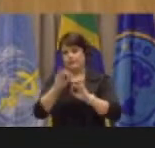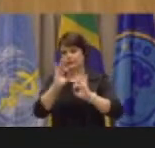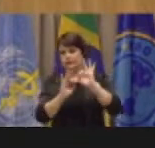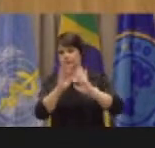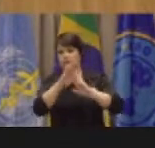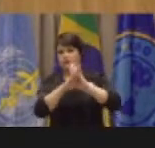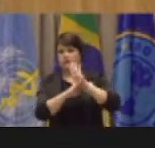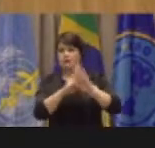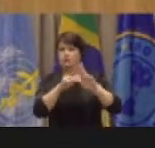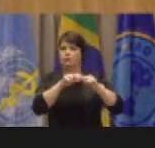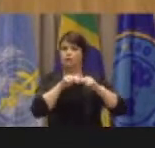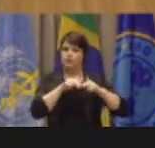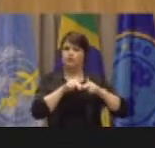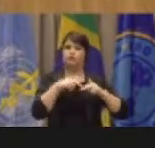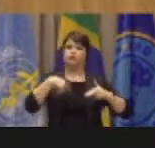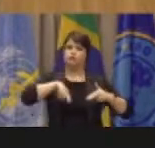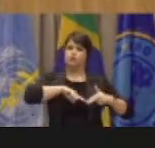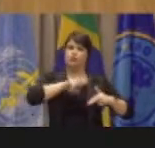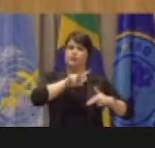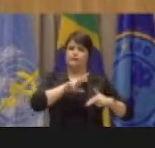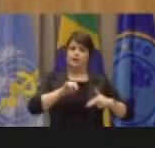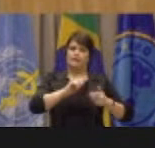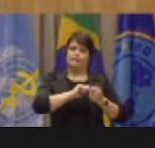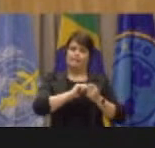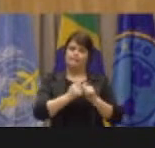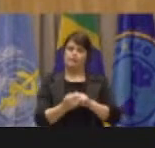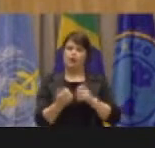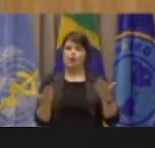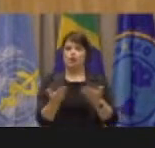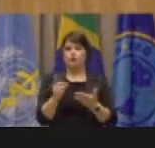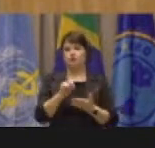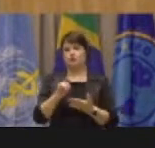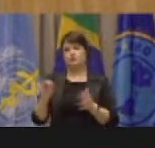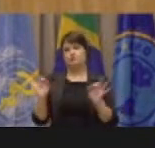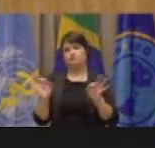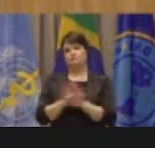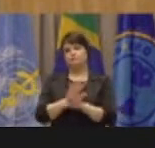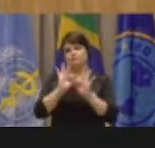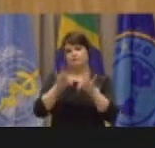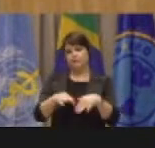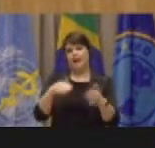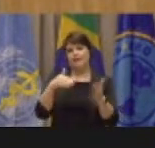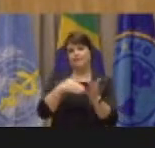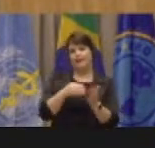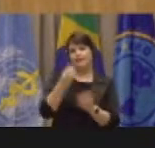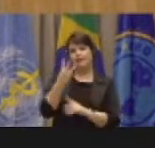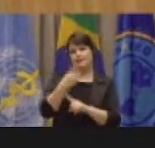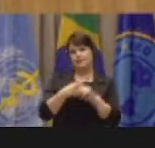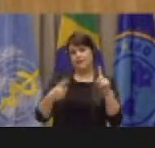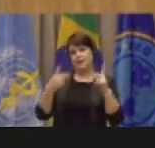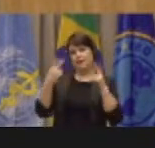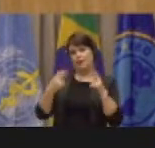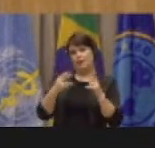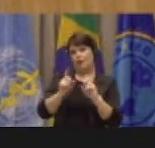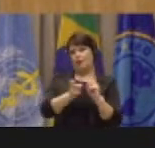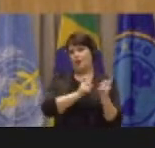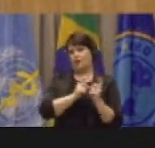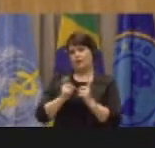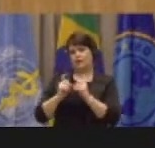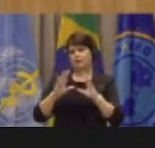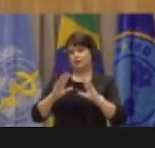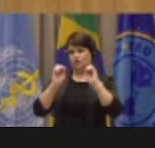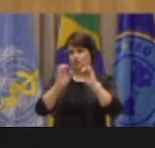all the activities necessary are new programming. So we are going to adjust to end